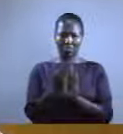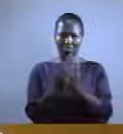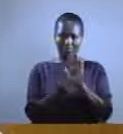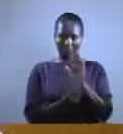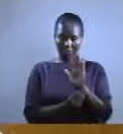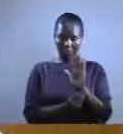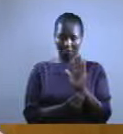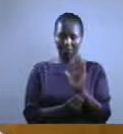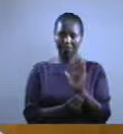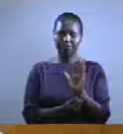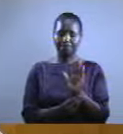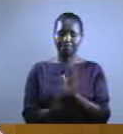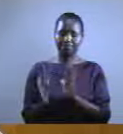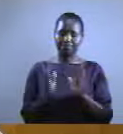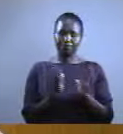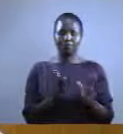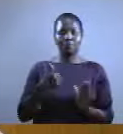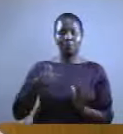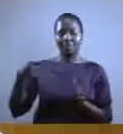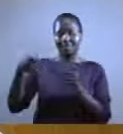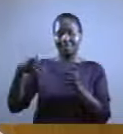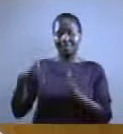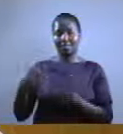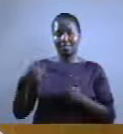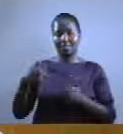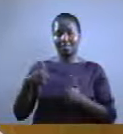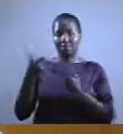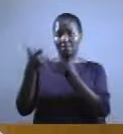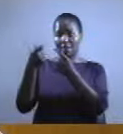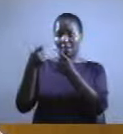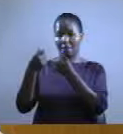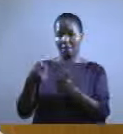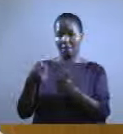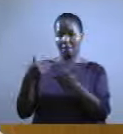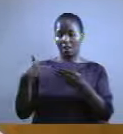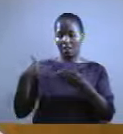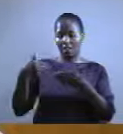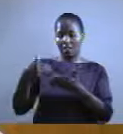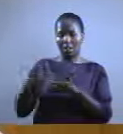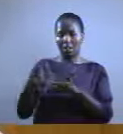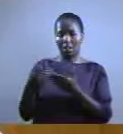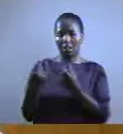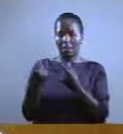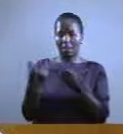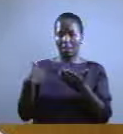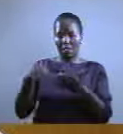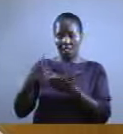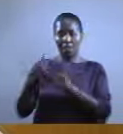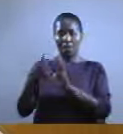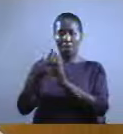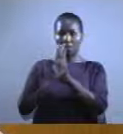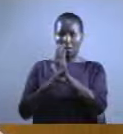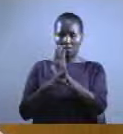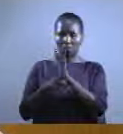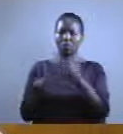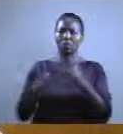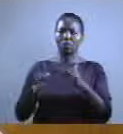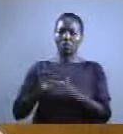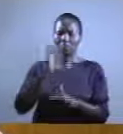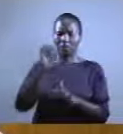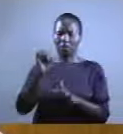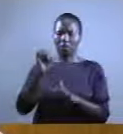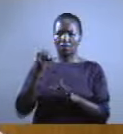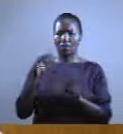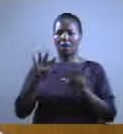Honorable Speaker, fiscal path over the last 19 years has proven to be credible,